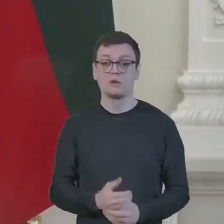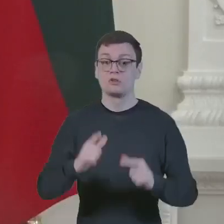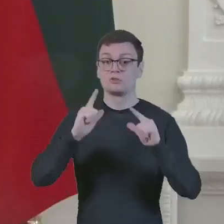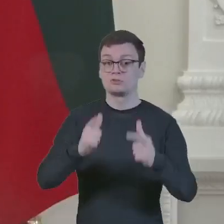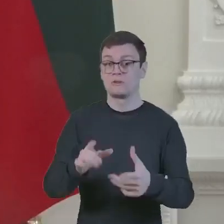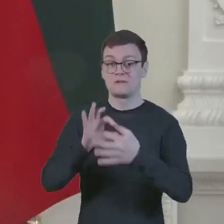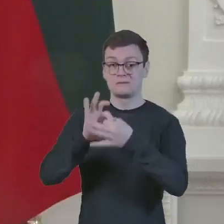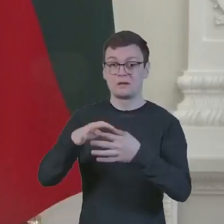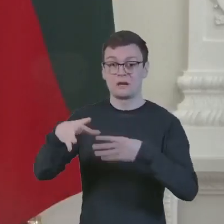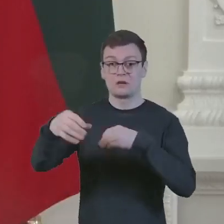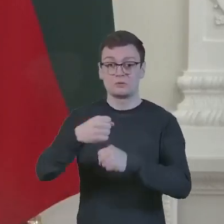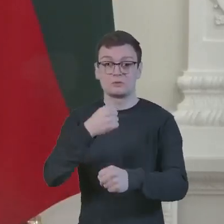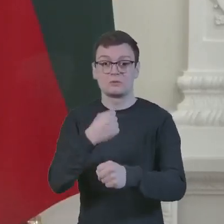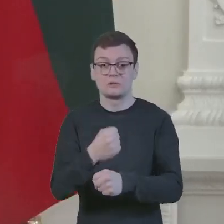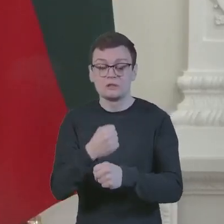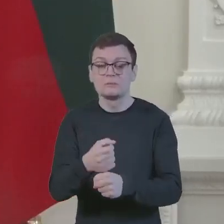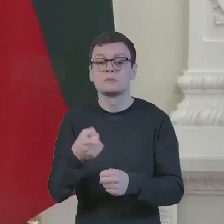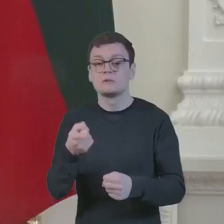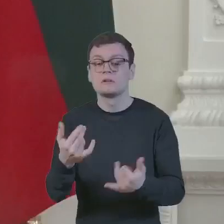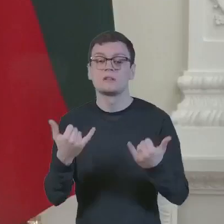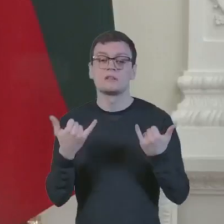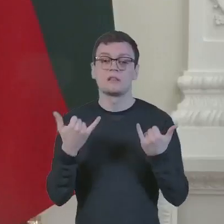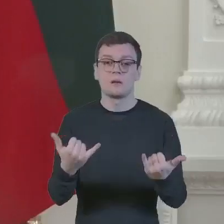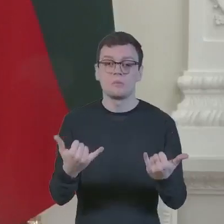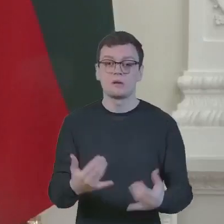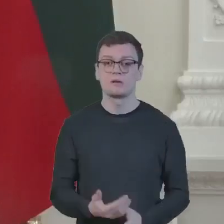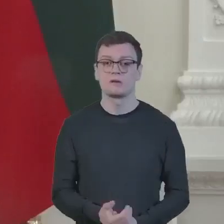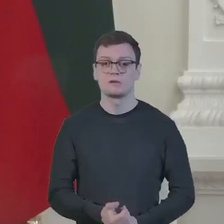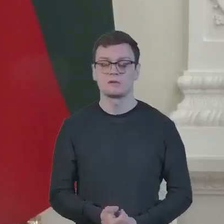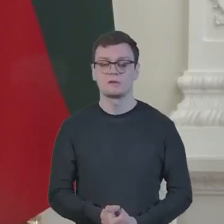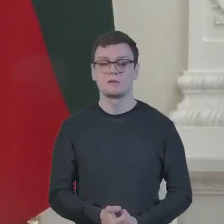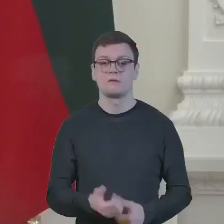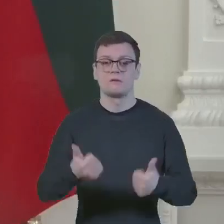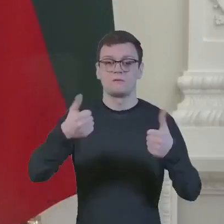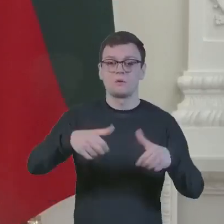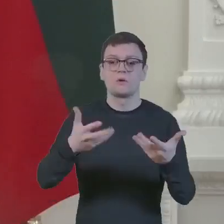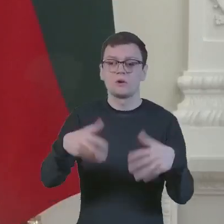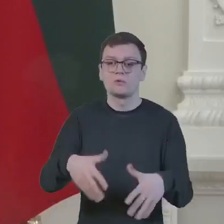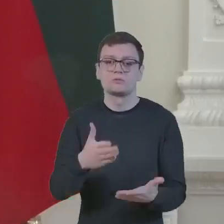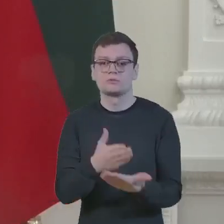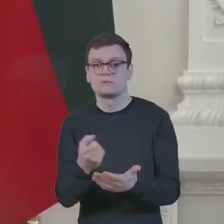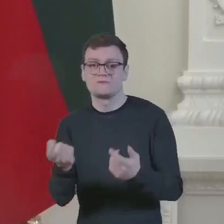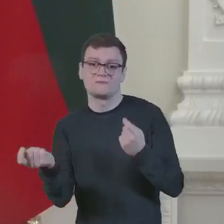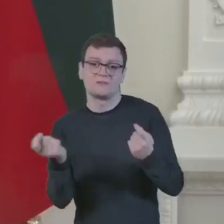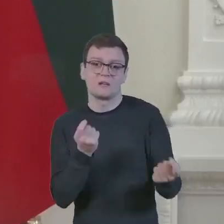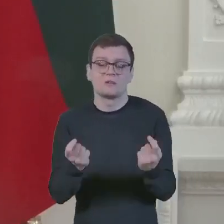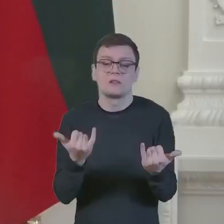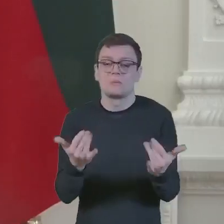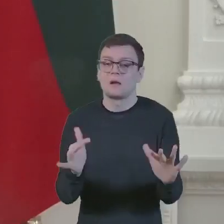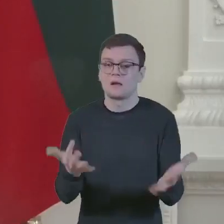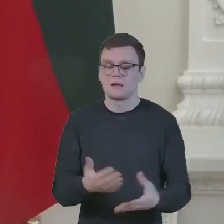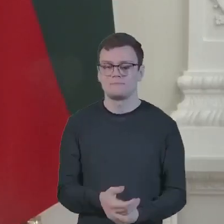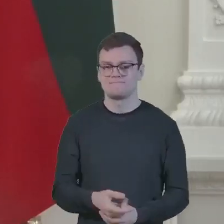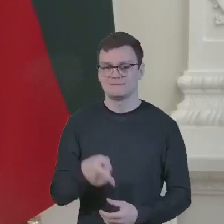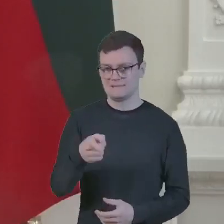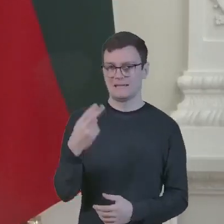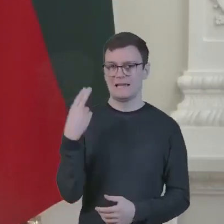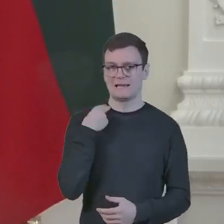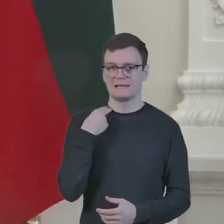these countries. Although I have to point out that we are already working together